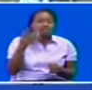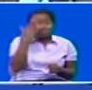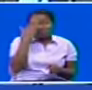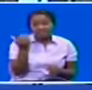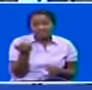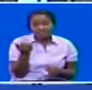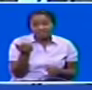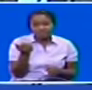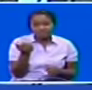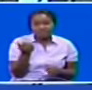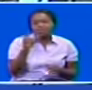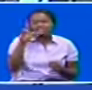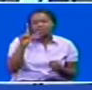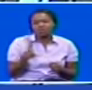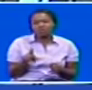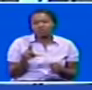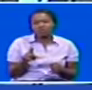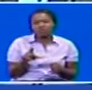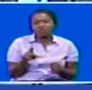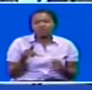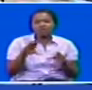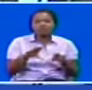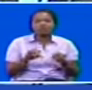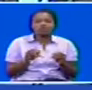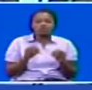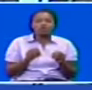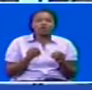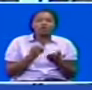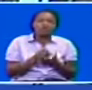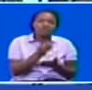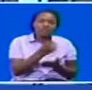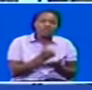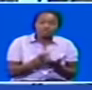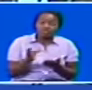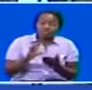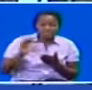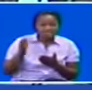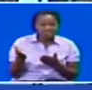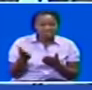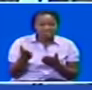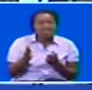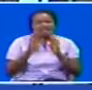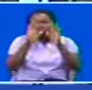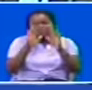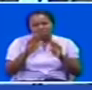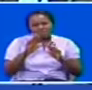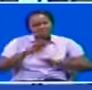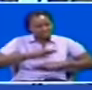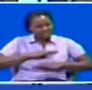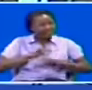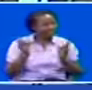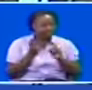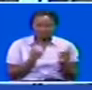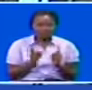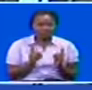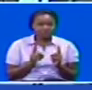low rate of absorption of the allocation to that particular county, was not justified because from where he stands, the